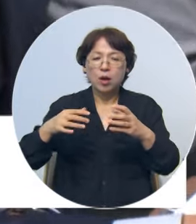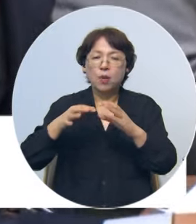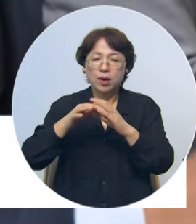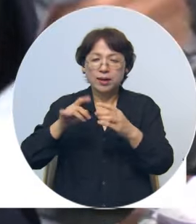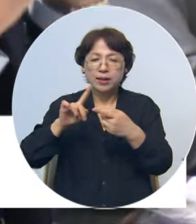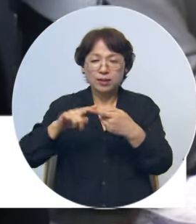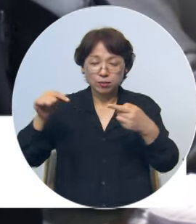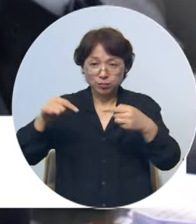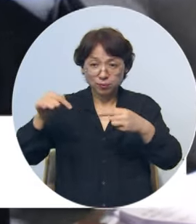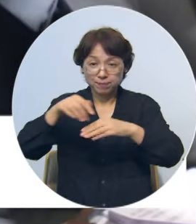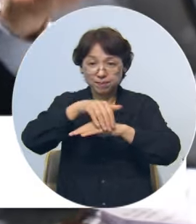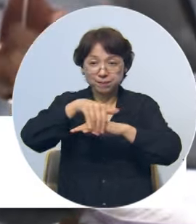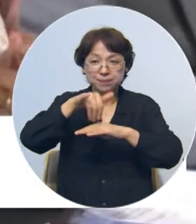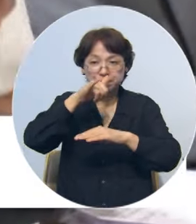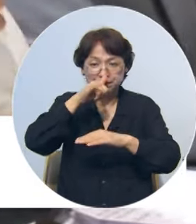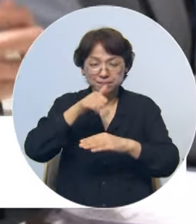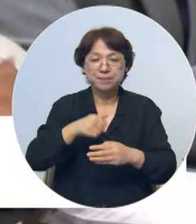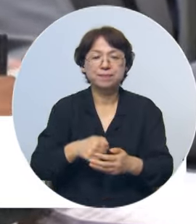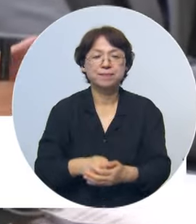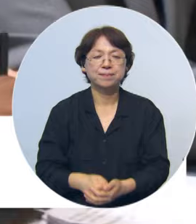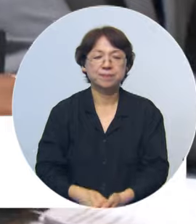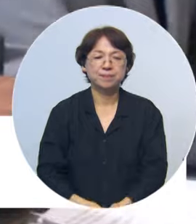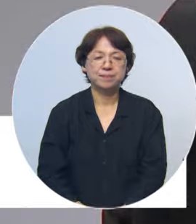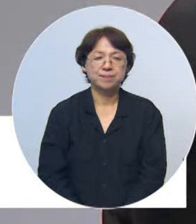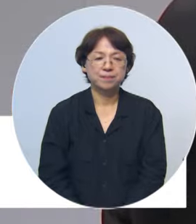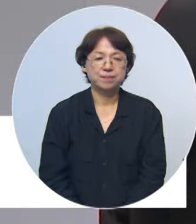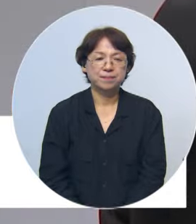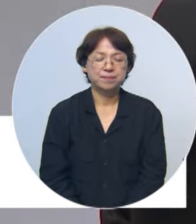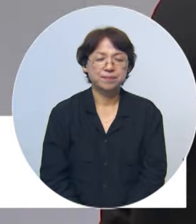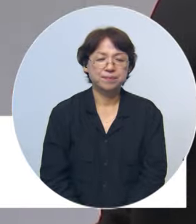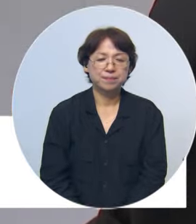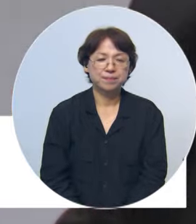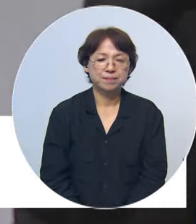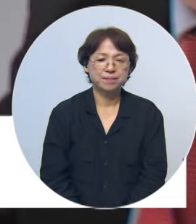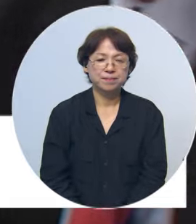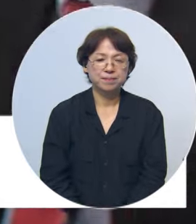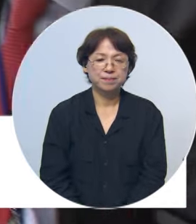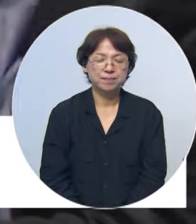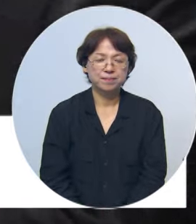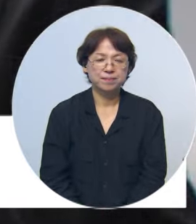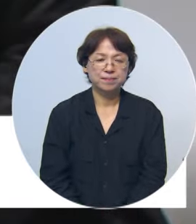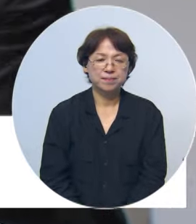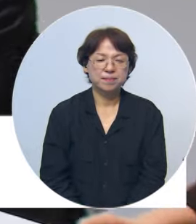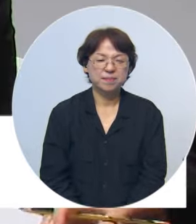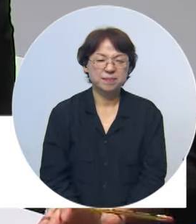and discuss, you know, how we, Czechia and Korea can